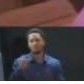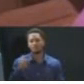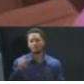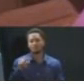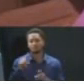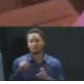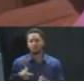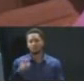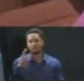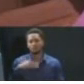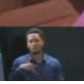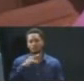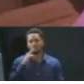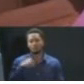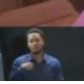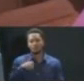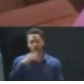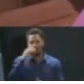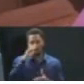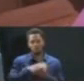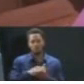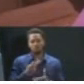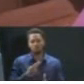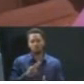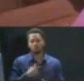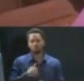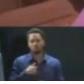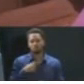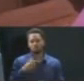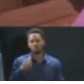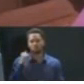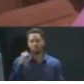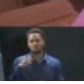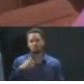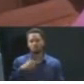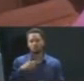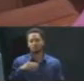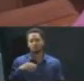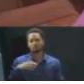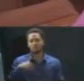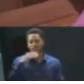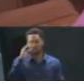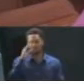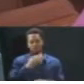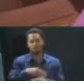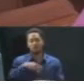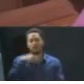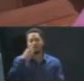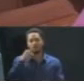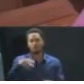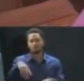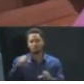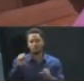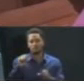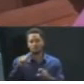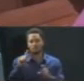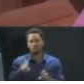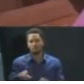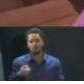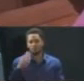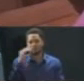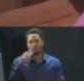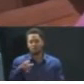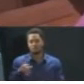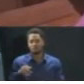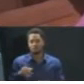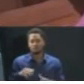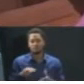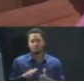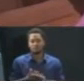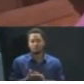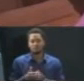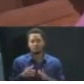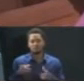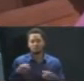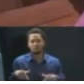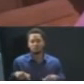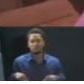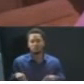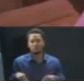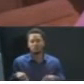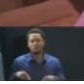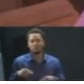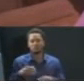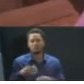husband and I chose to refuse that test last year for our younger son due to the anxiety attack that left him physically ill when he took it the year